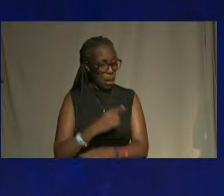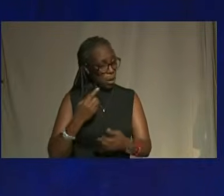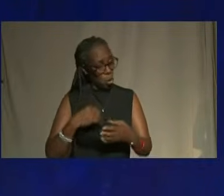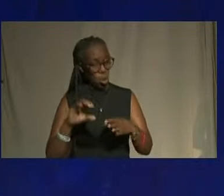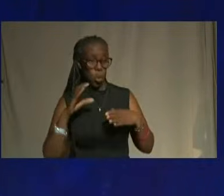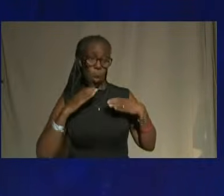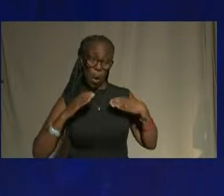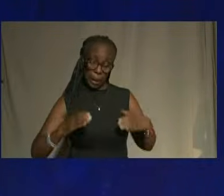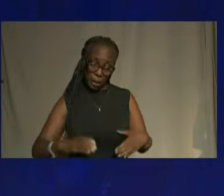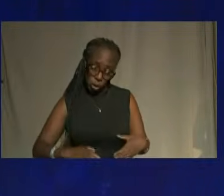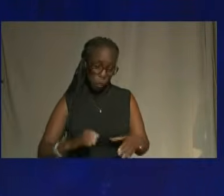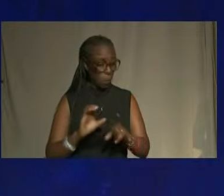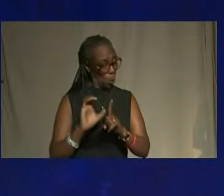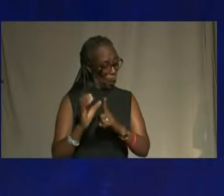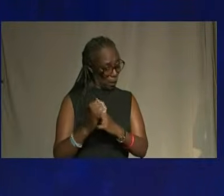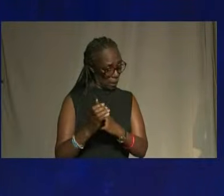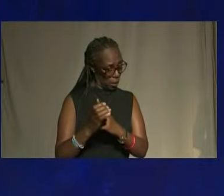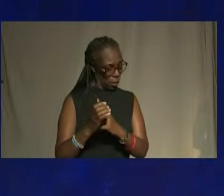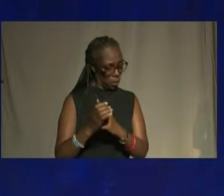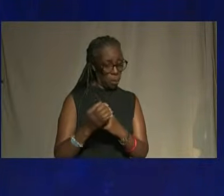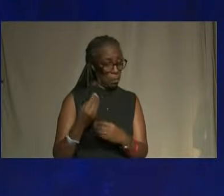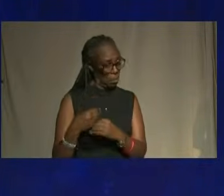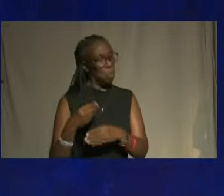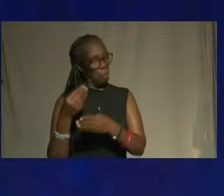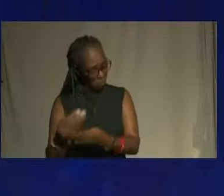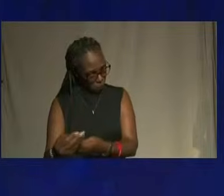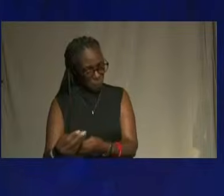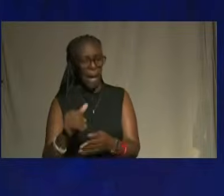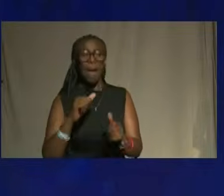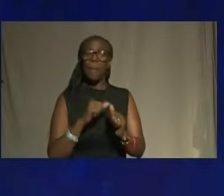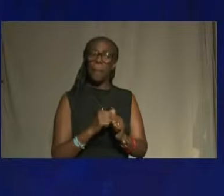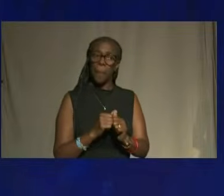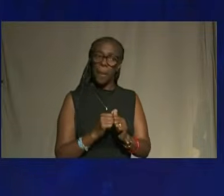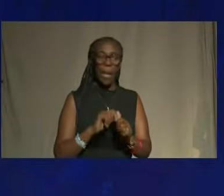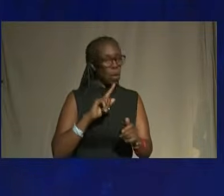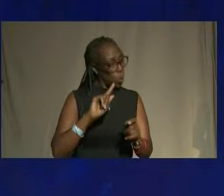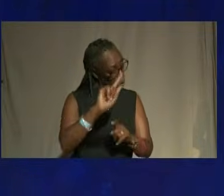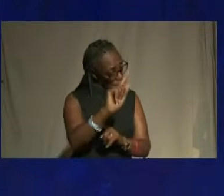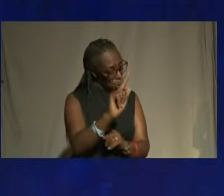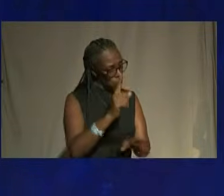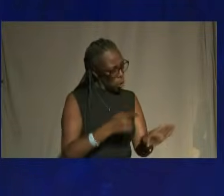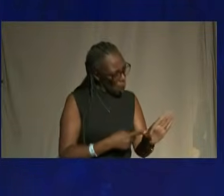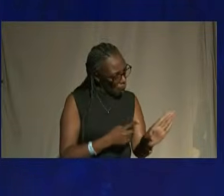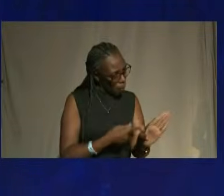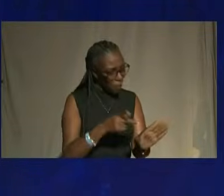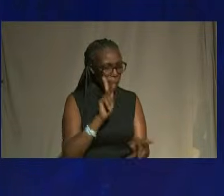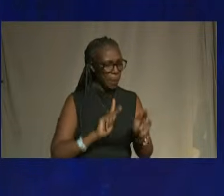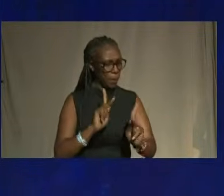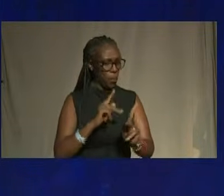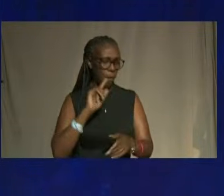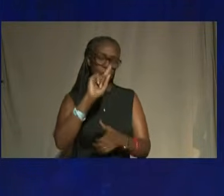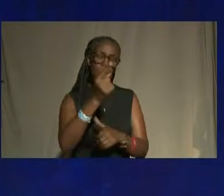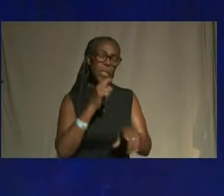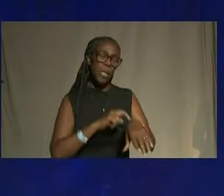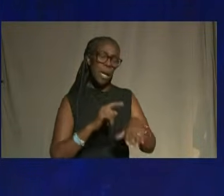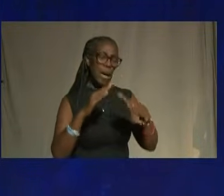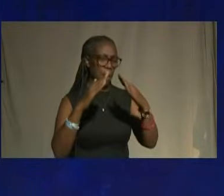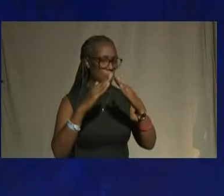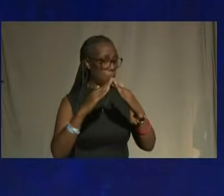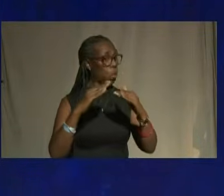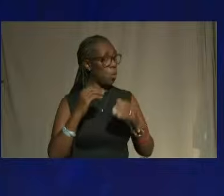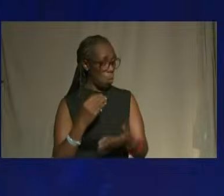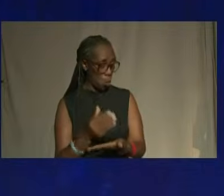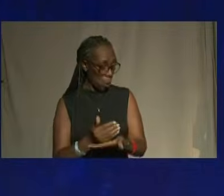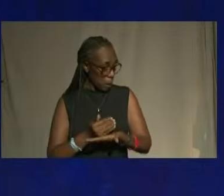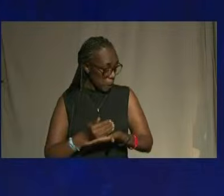the $500,000 grant, which will be given to young first-time owners. So we are going to ensure that we do this in a responsible